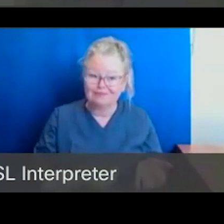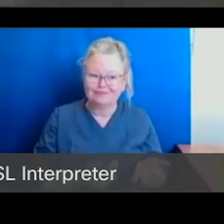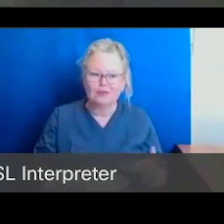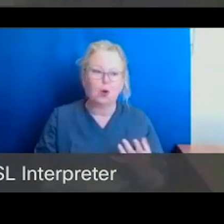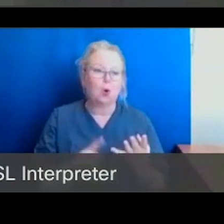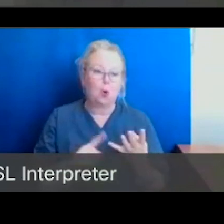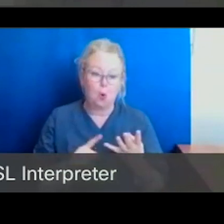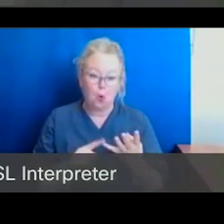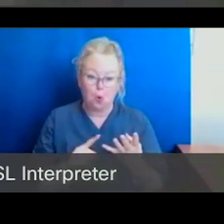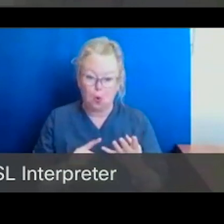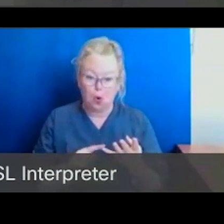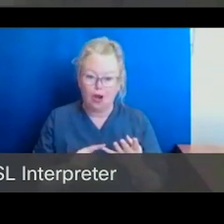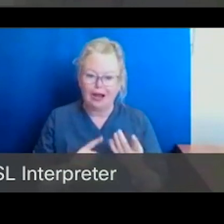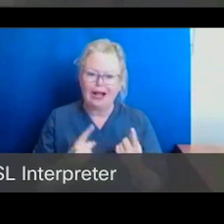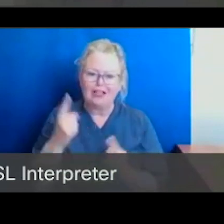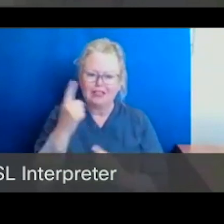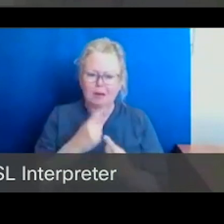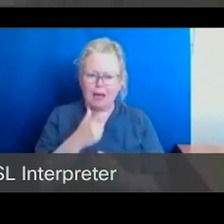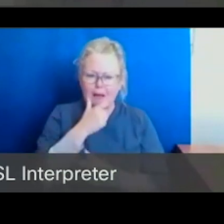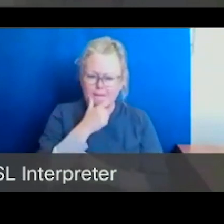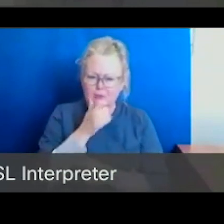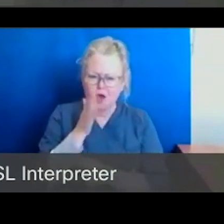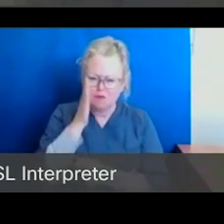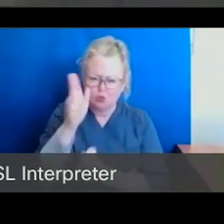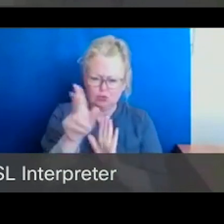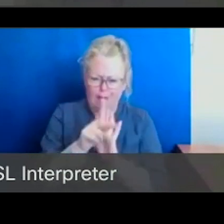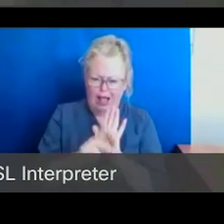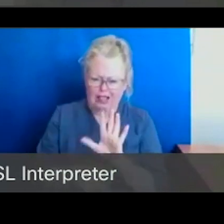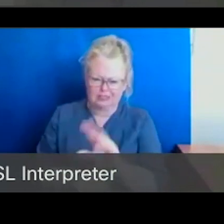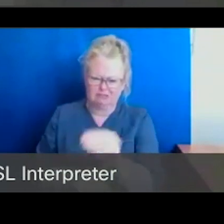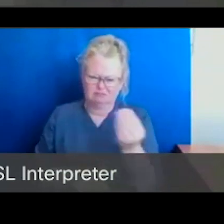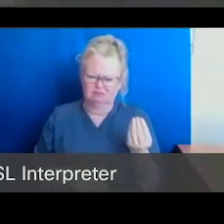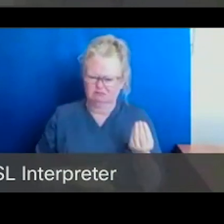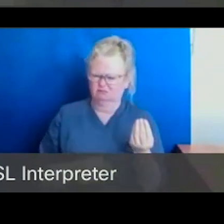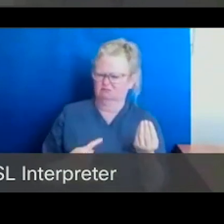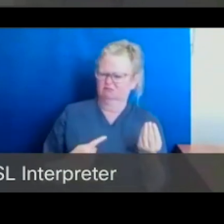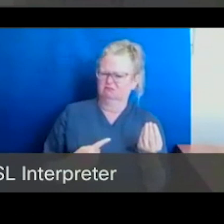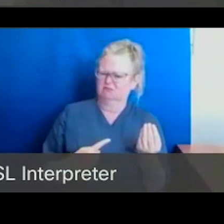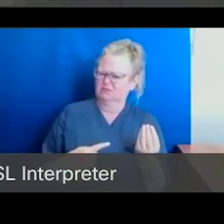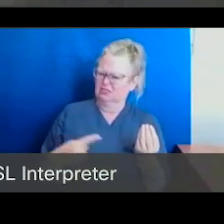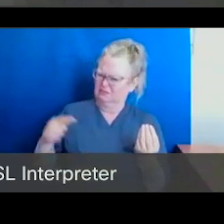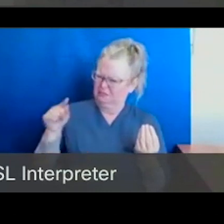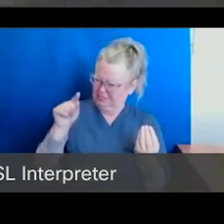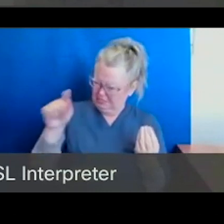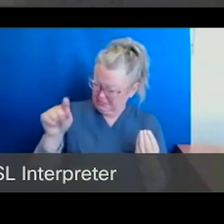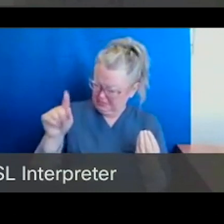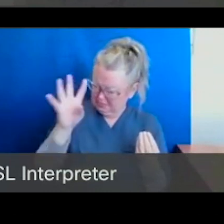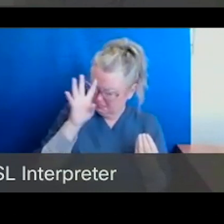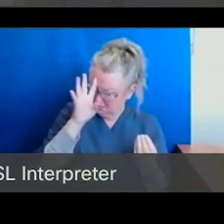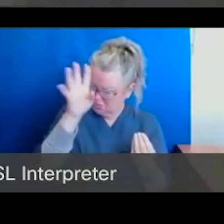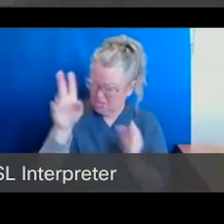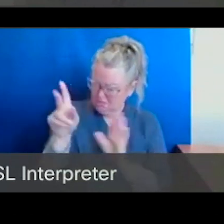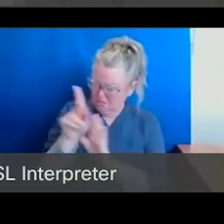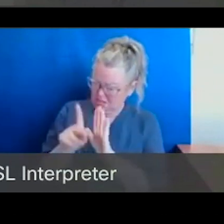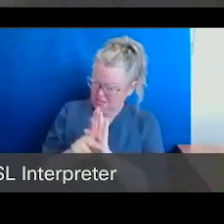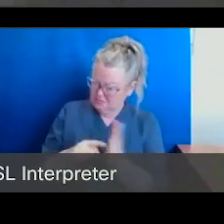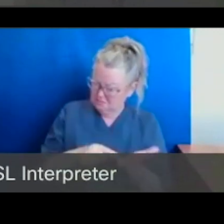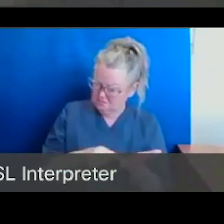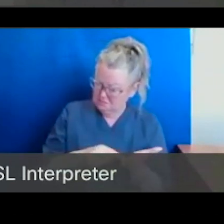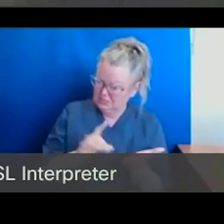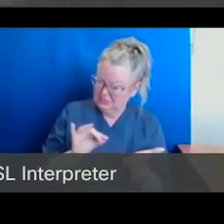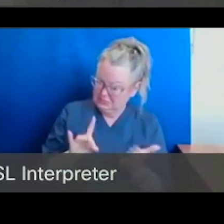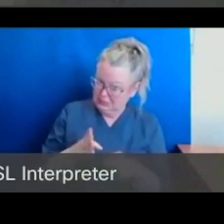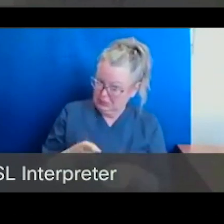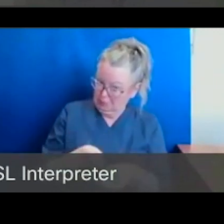you implemented a policy at some point and you're curious, how did this policy seem to improve education